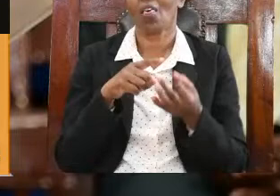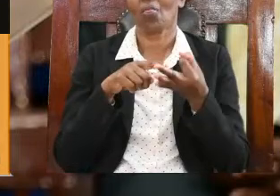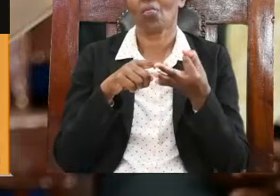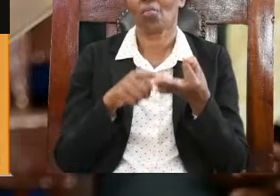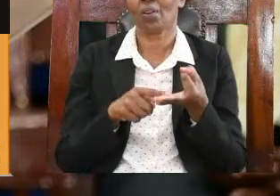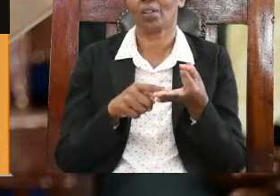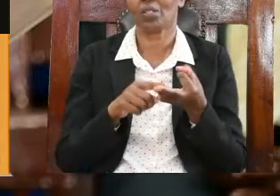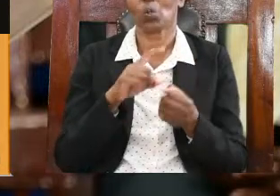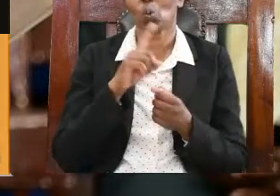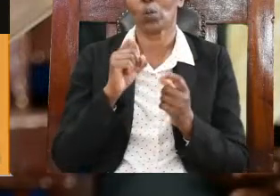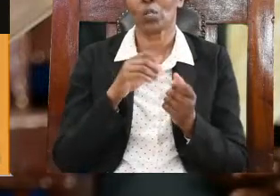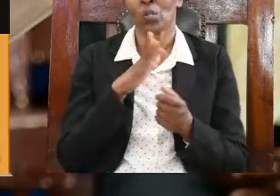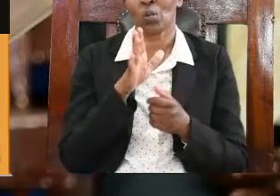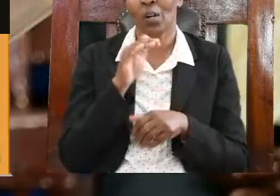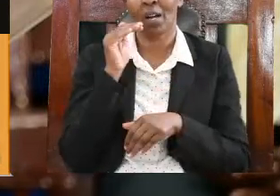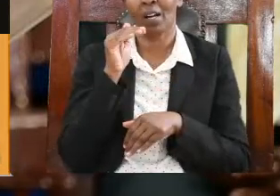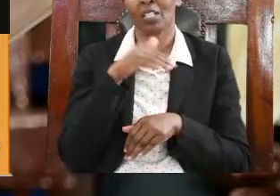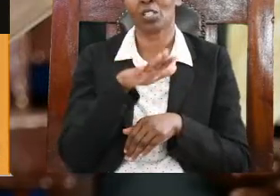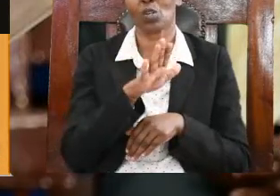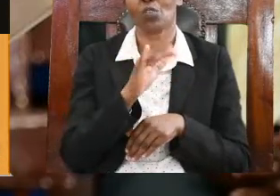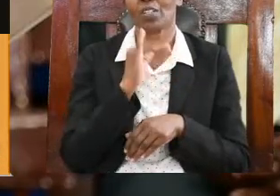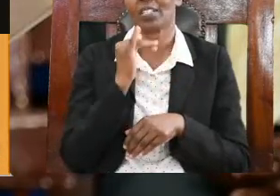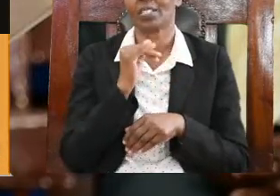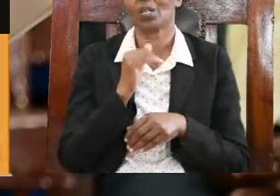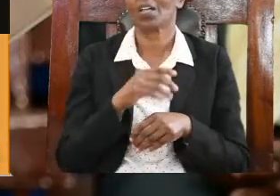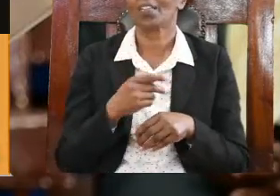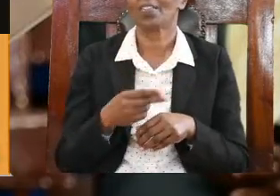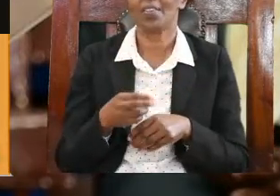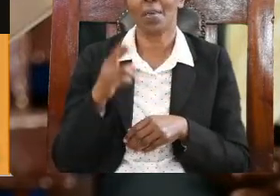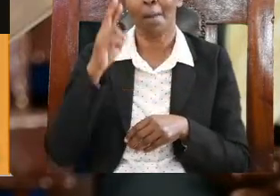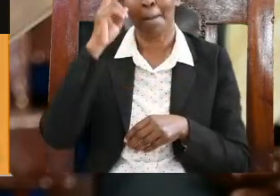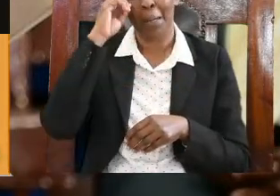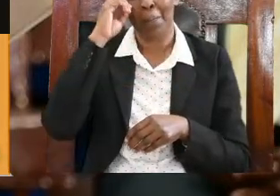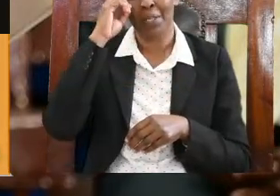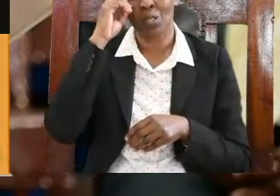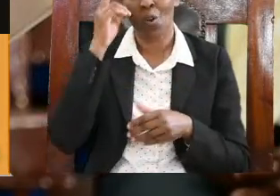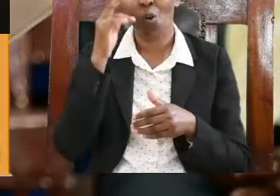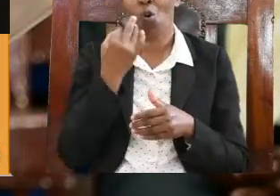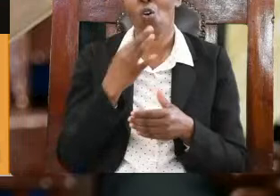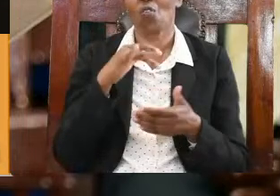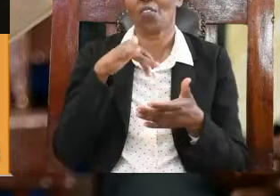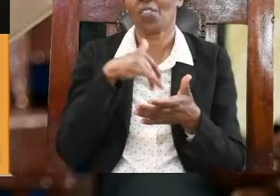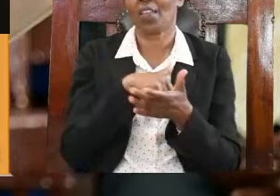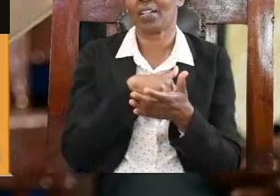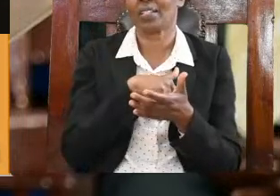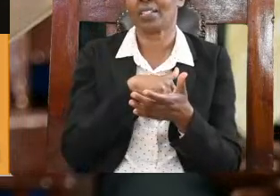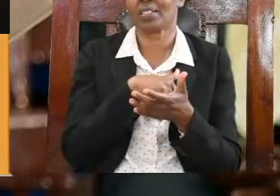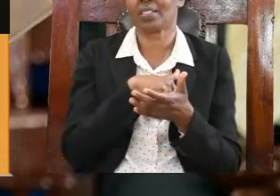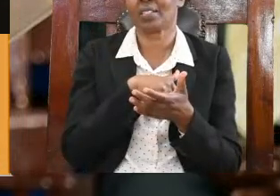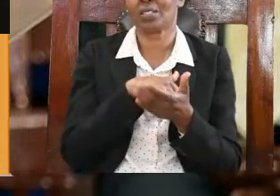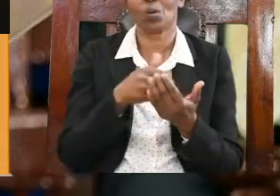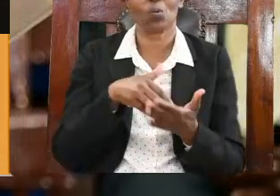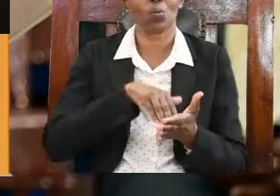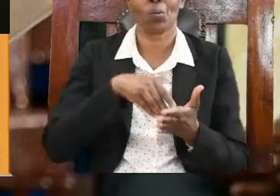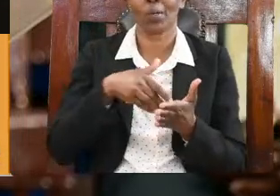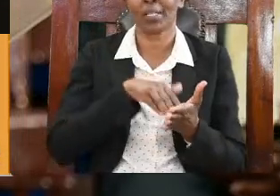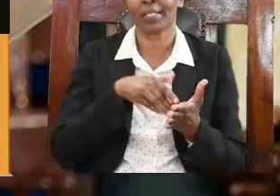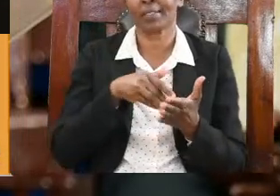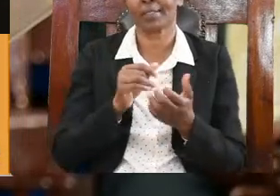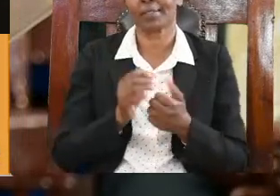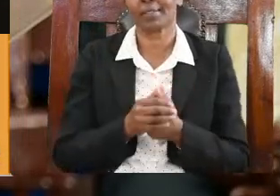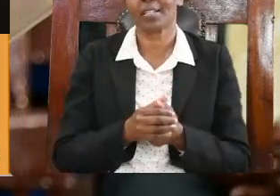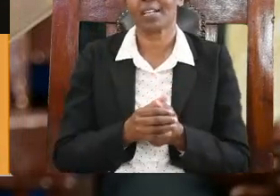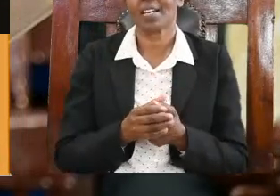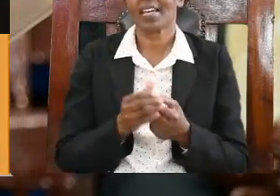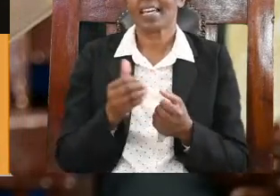ask ourselves is, what is the purpose of such weakness? What is the purpose of such weakness?